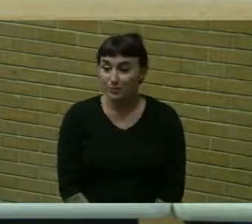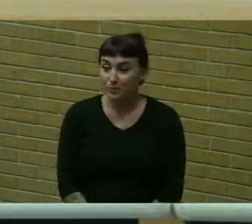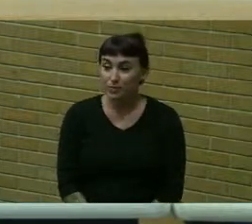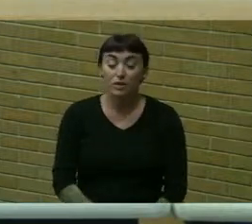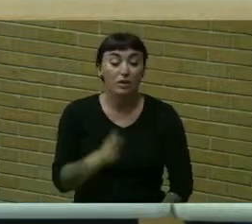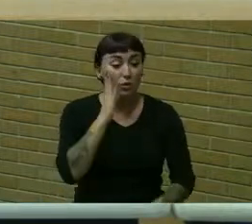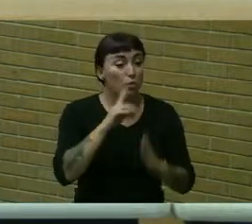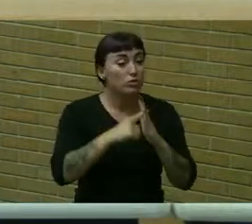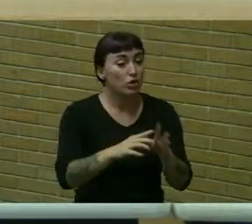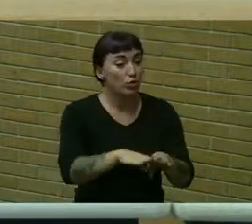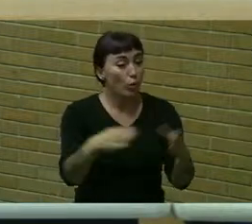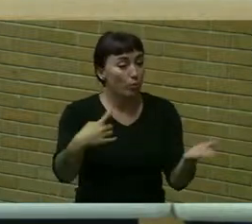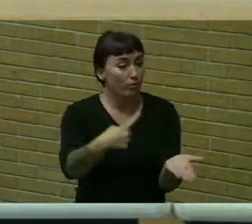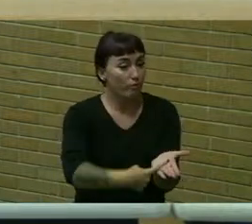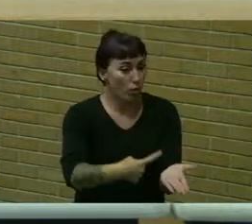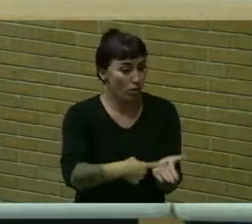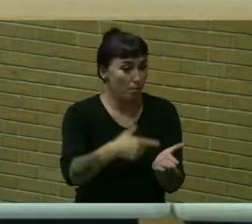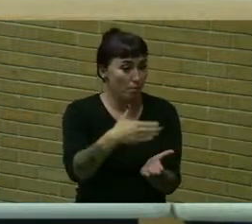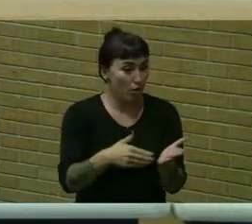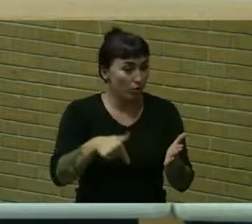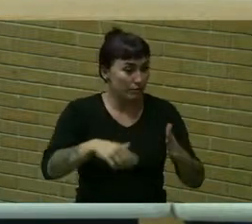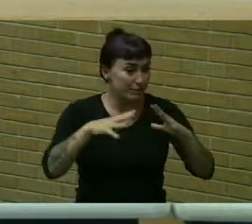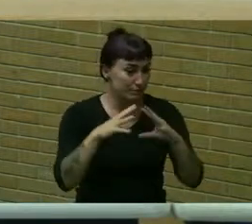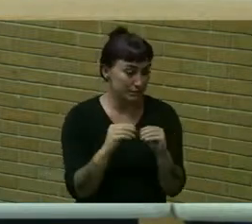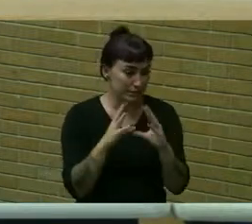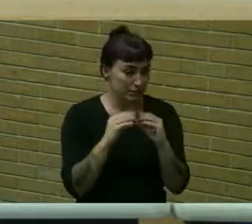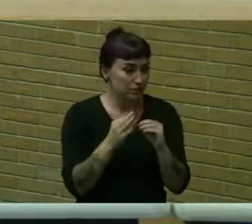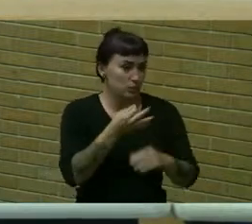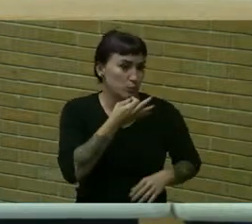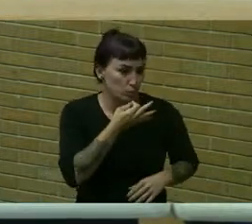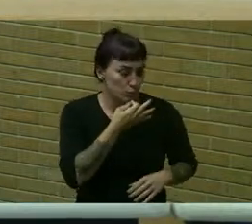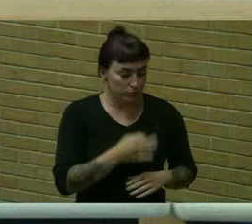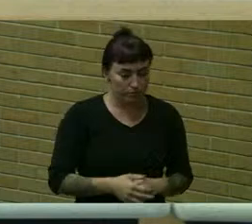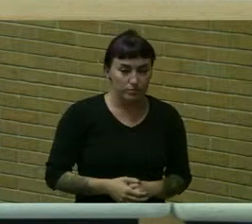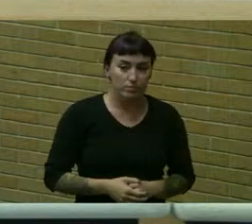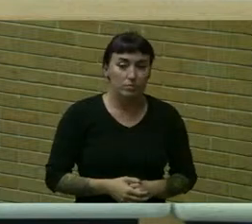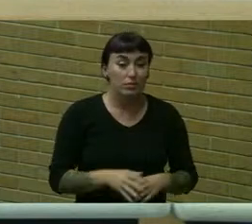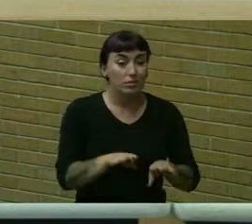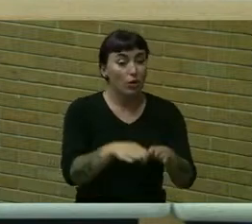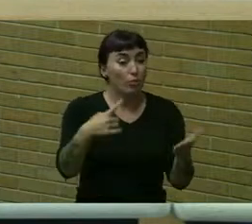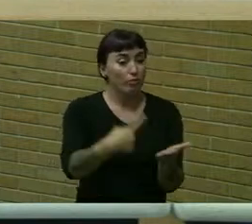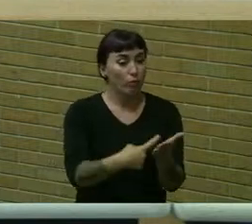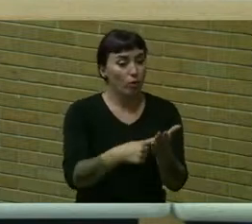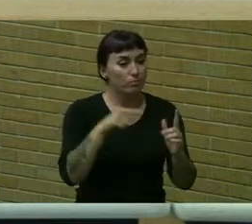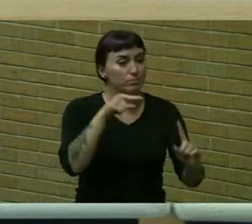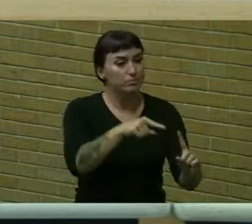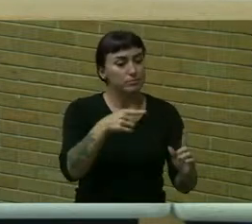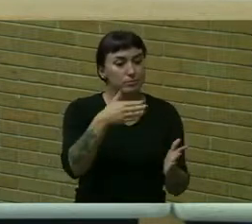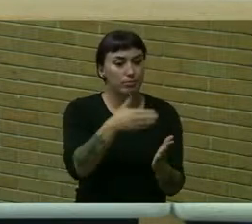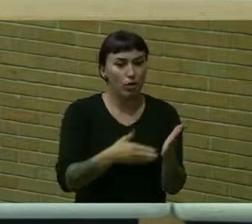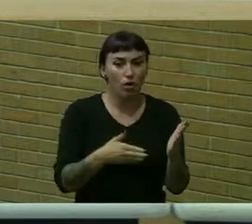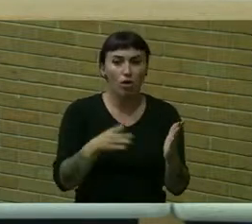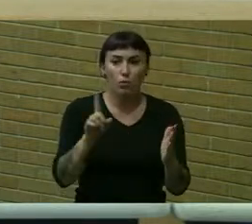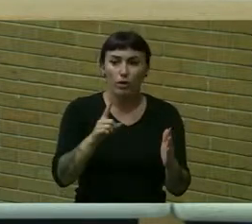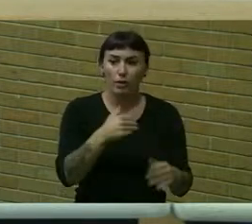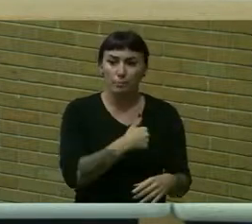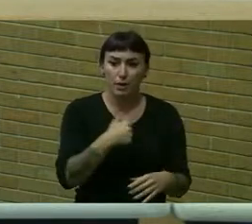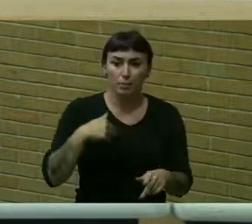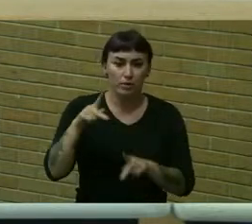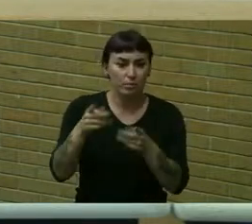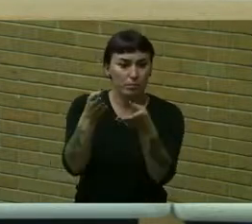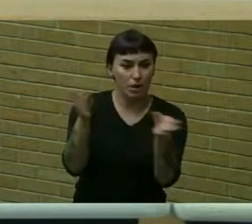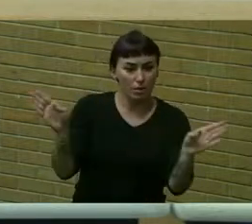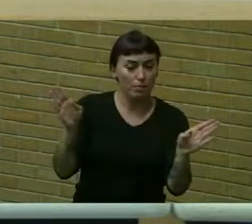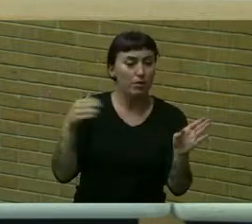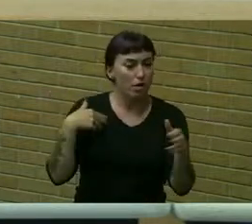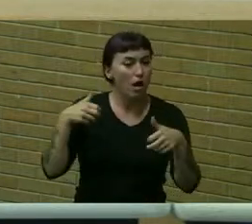We will begin the open forum portion of our meeting shortly. The open forum is the portion of the meeting where members of the public have